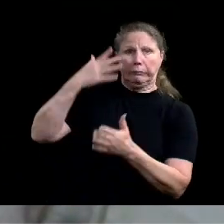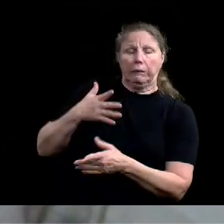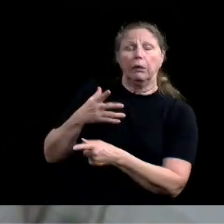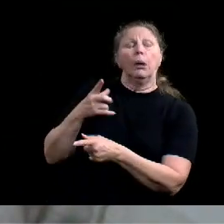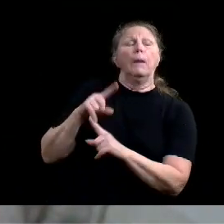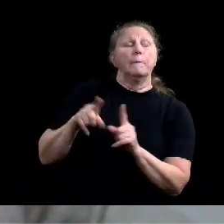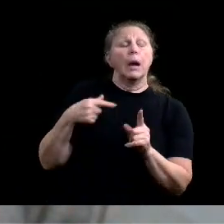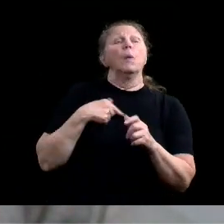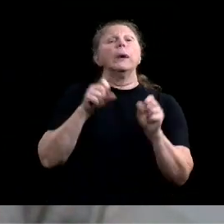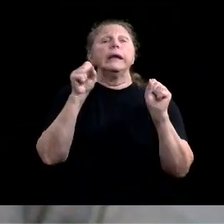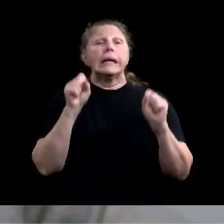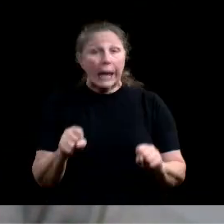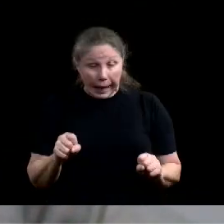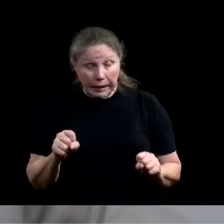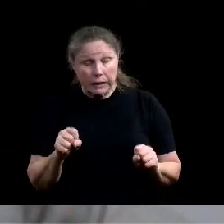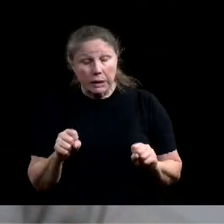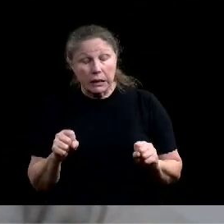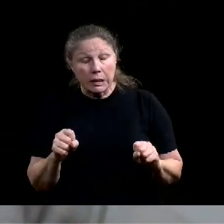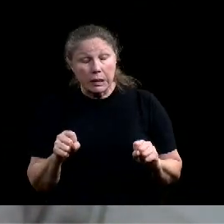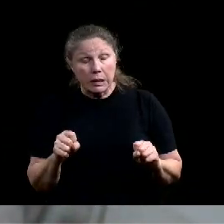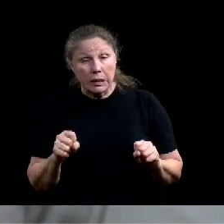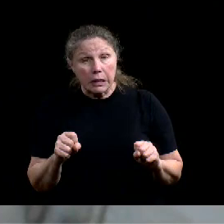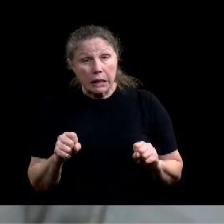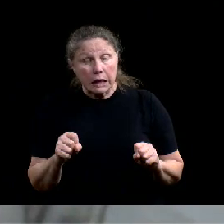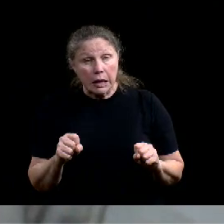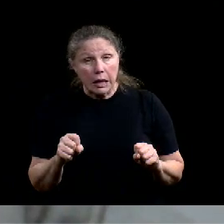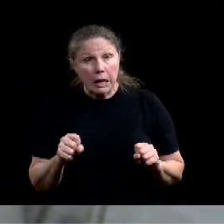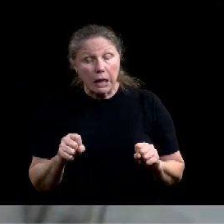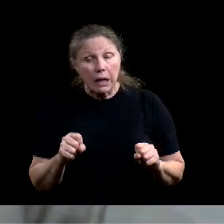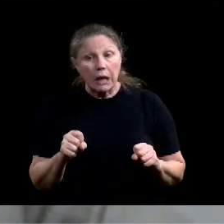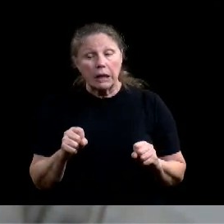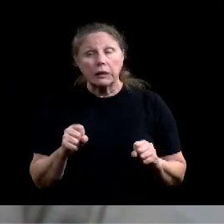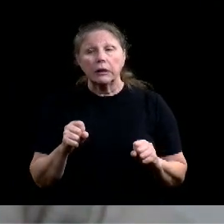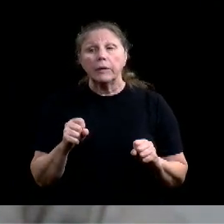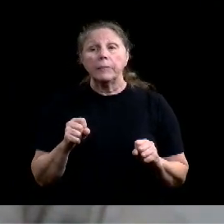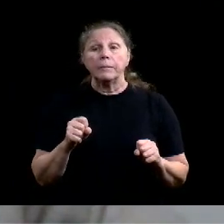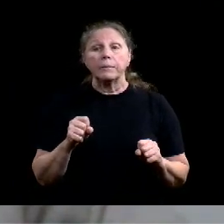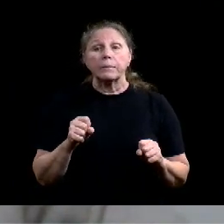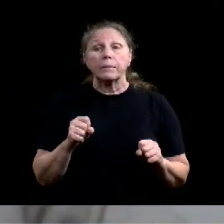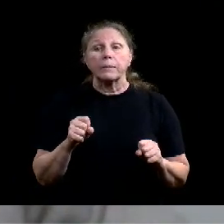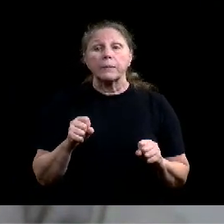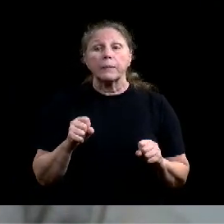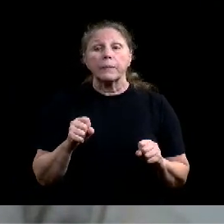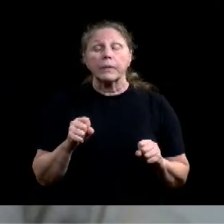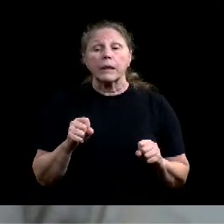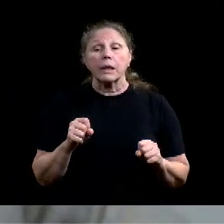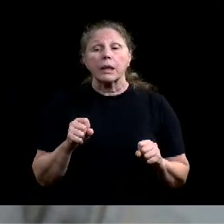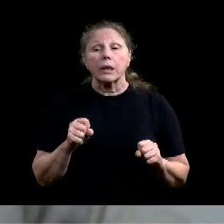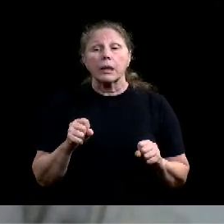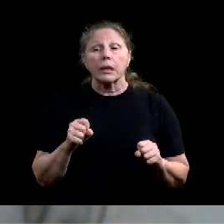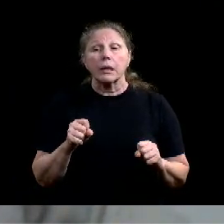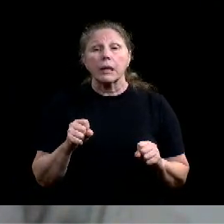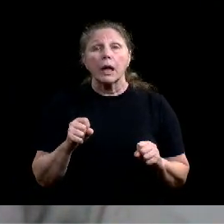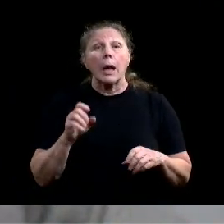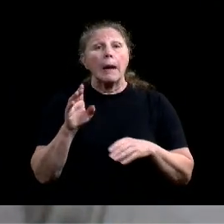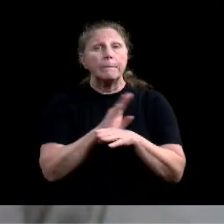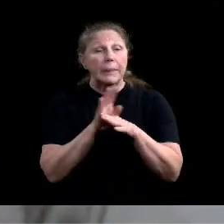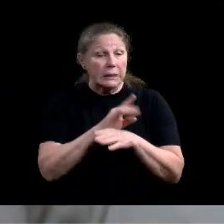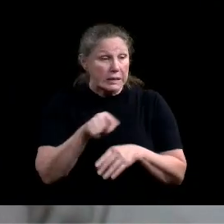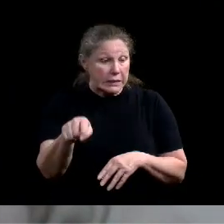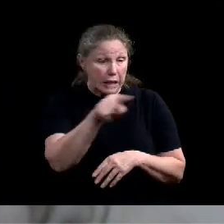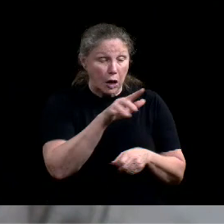counsel and advise local businesses how to best make that work where we don't have